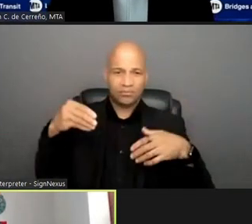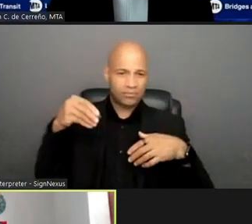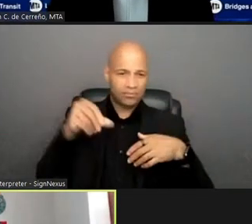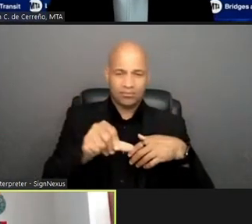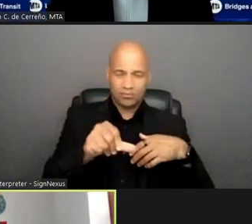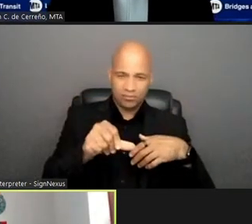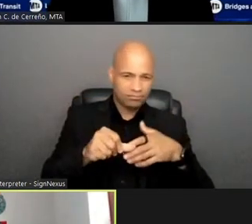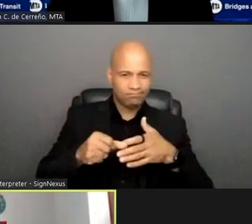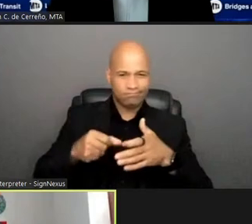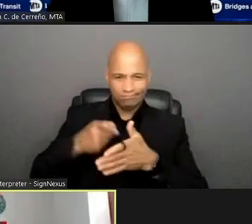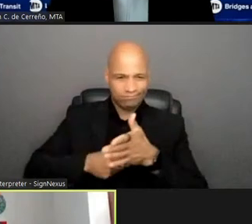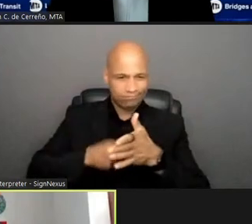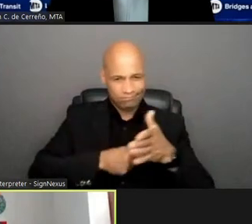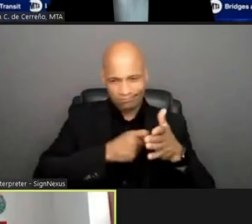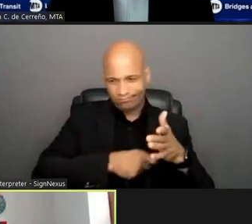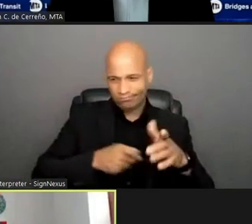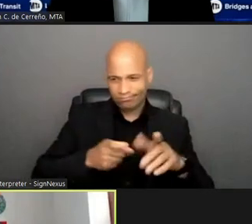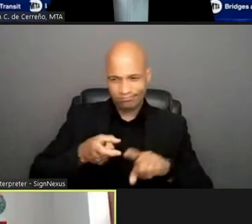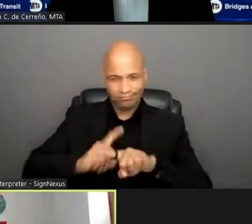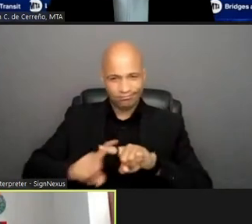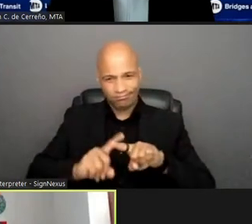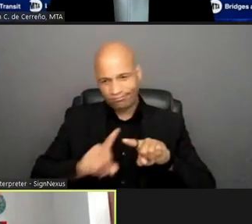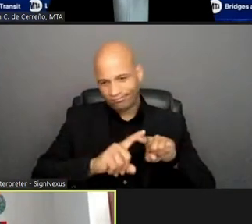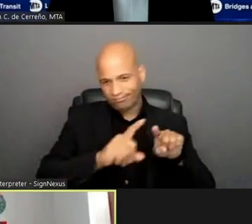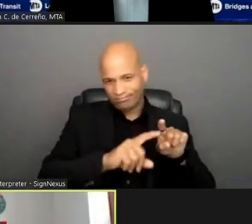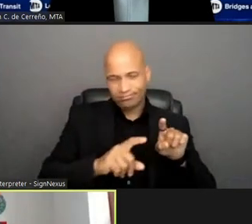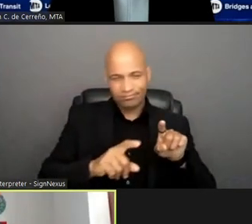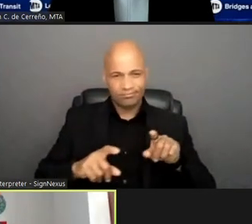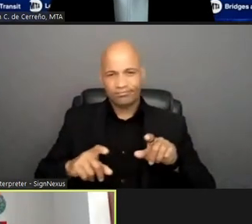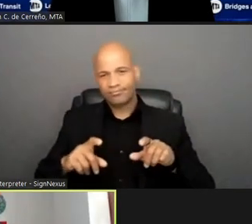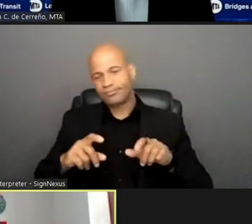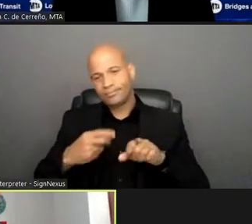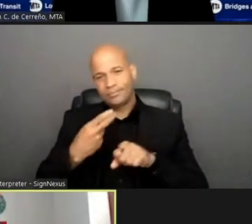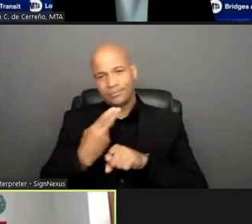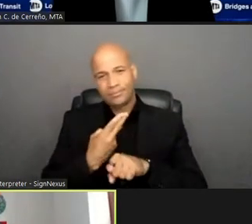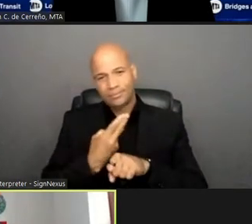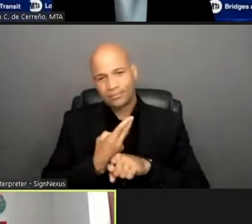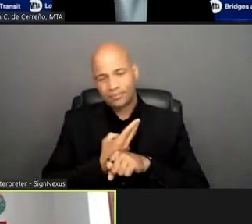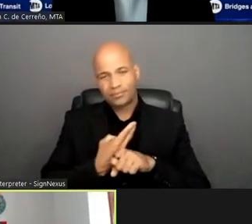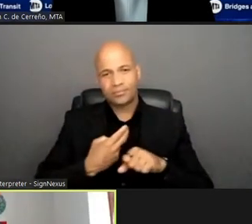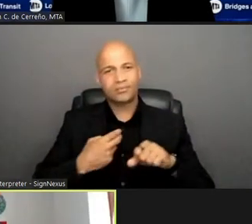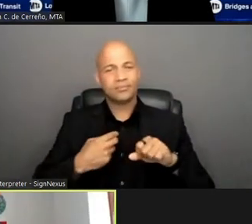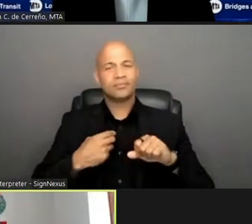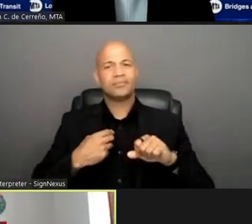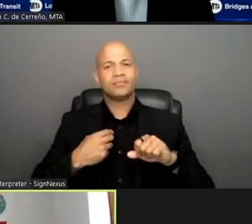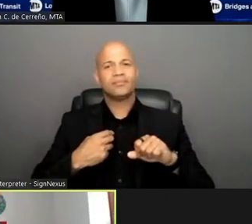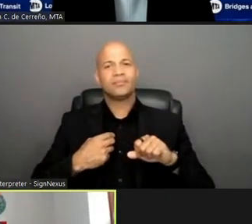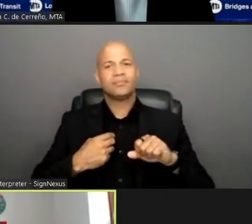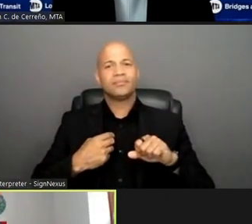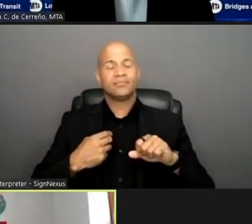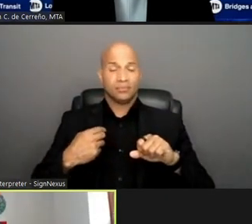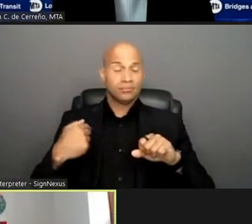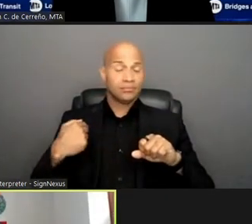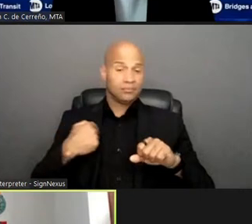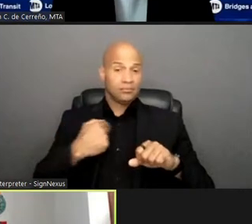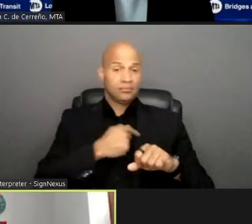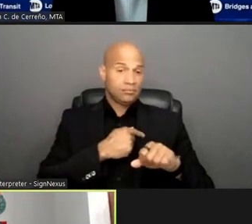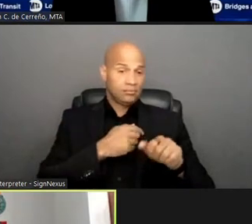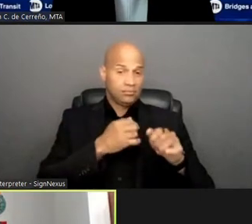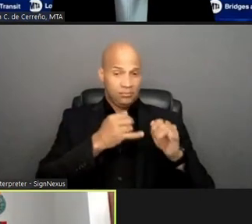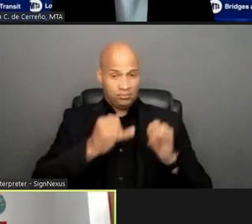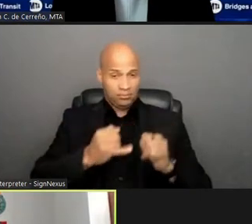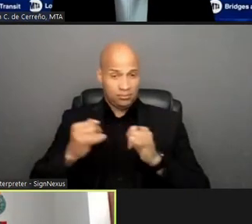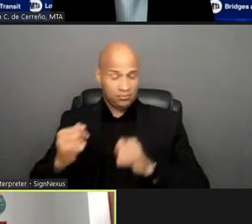surcharge taxes and numerous usage of assets and those of us individuals who